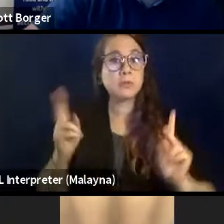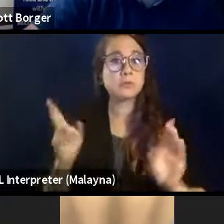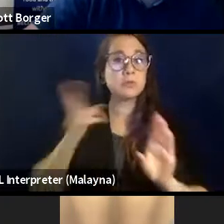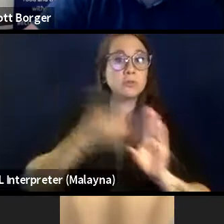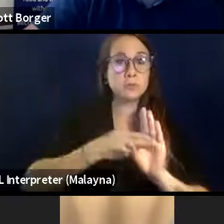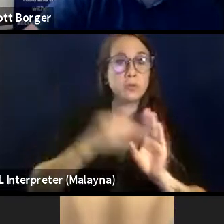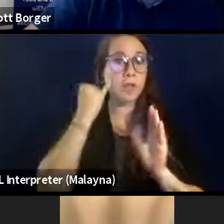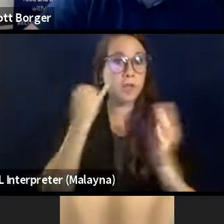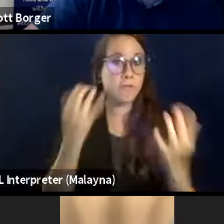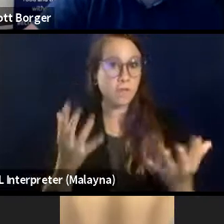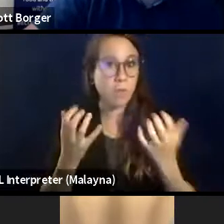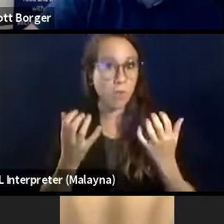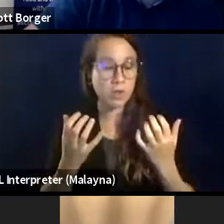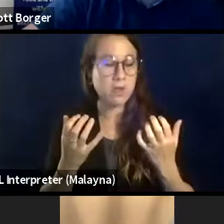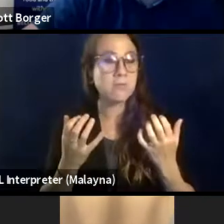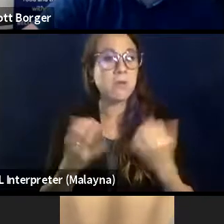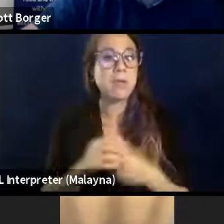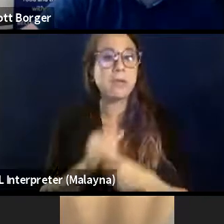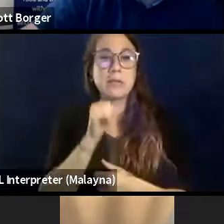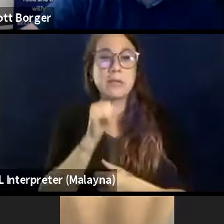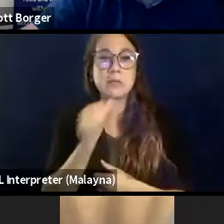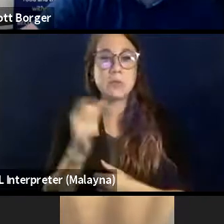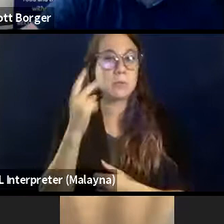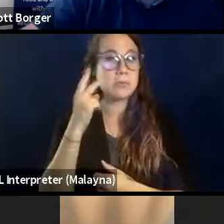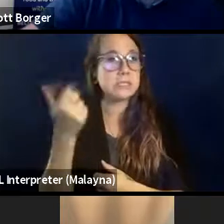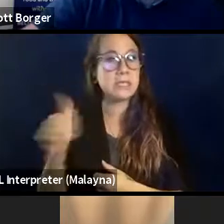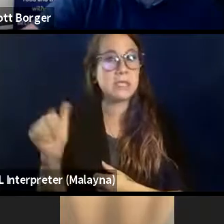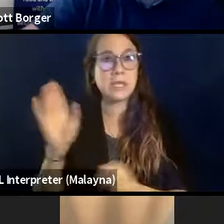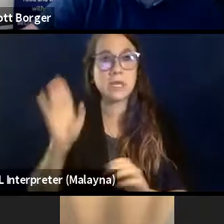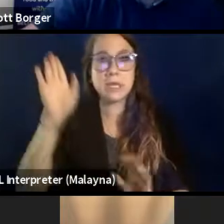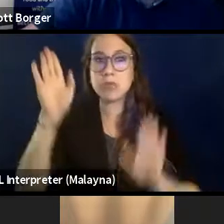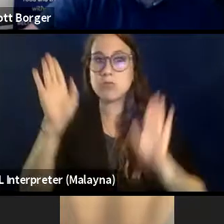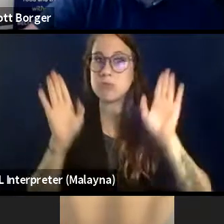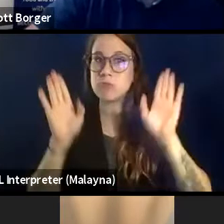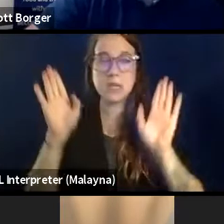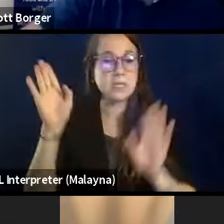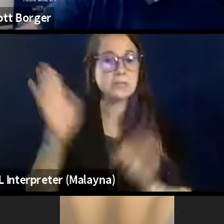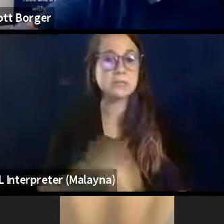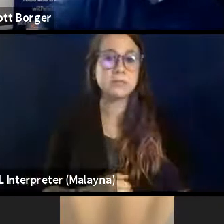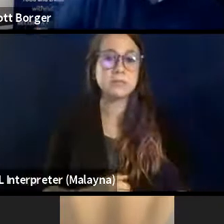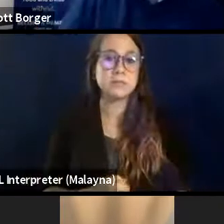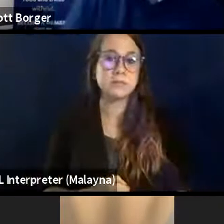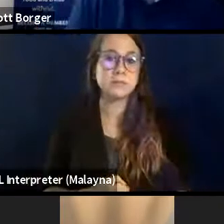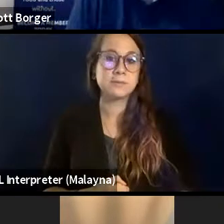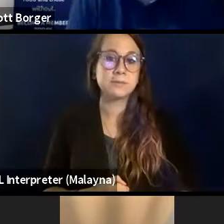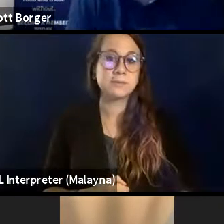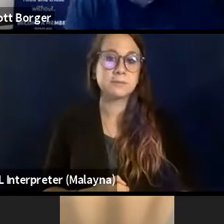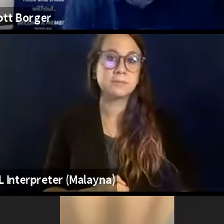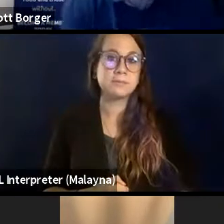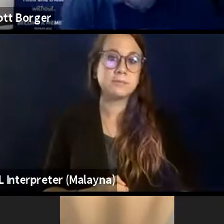chose. But I don't see any raised hands.